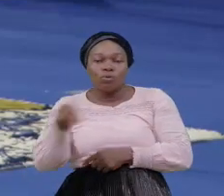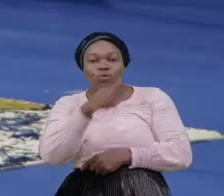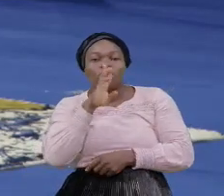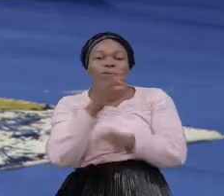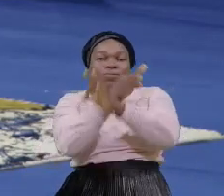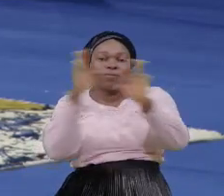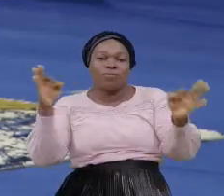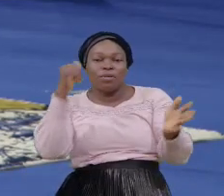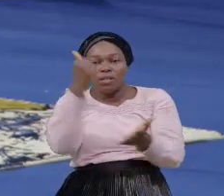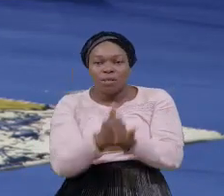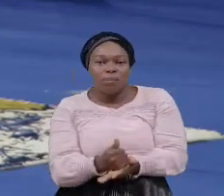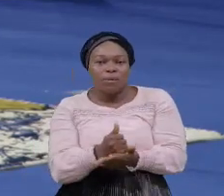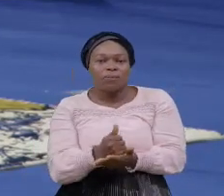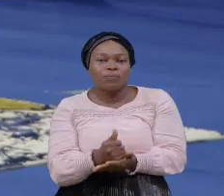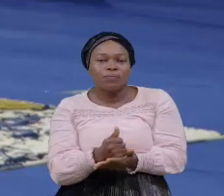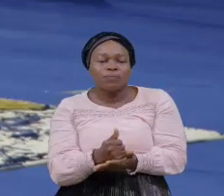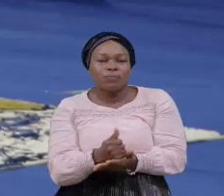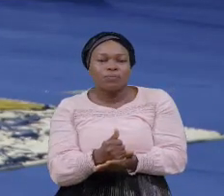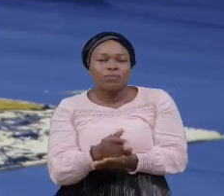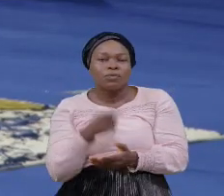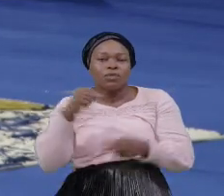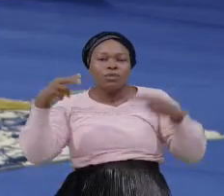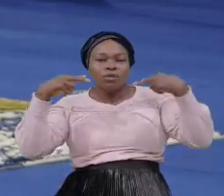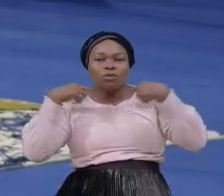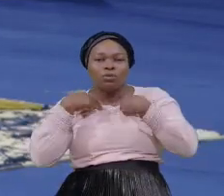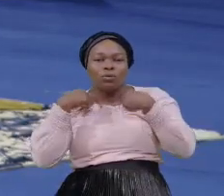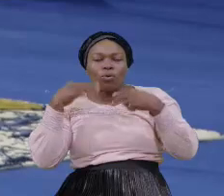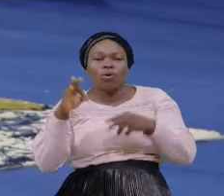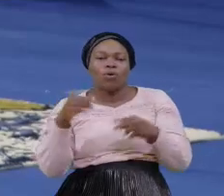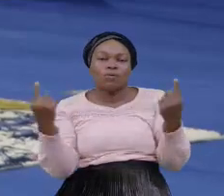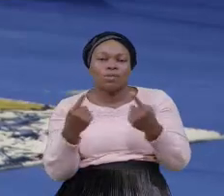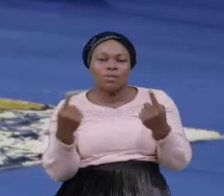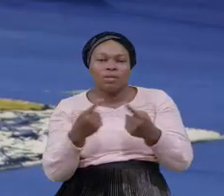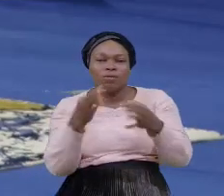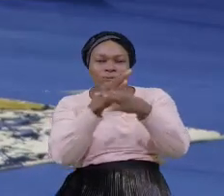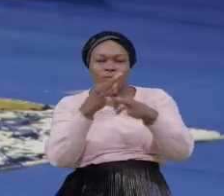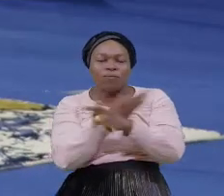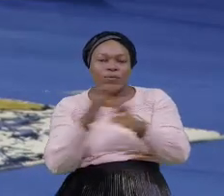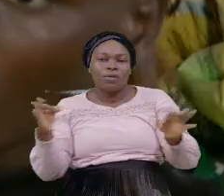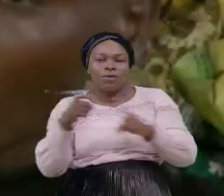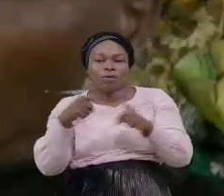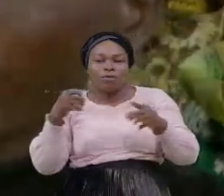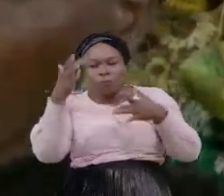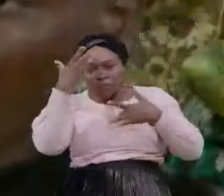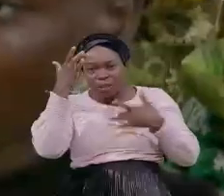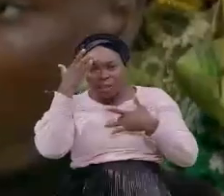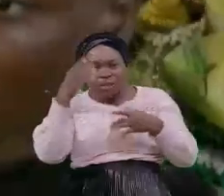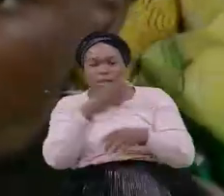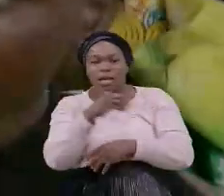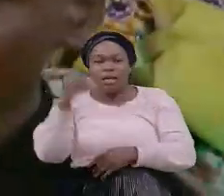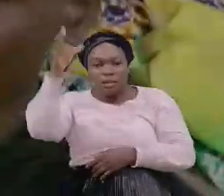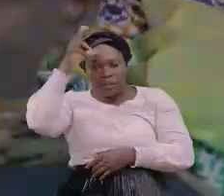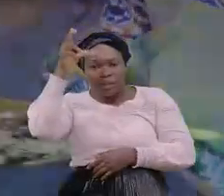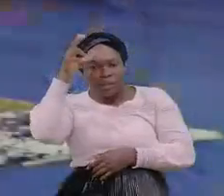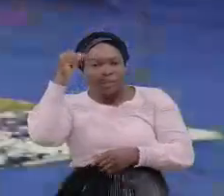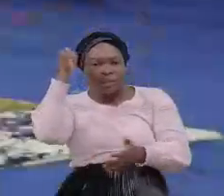from sin. You're free from sickness. You're free from Satan.